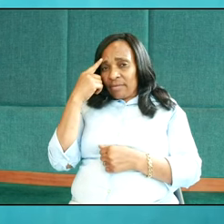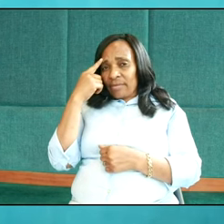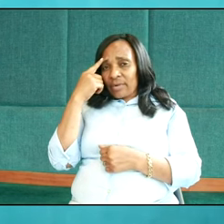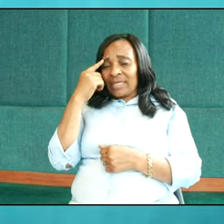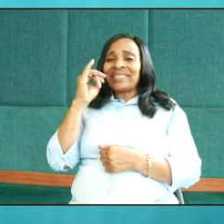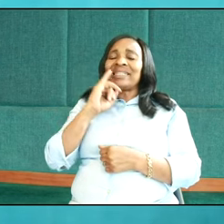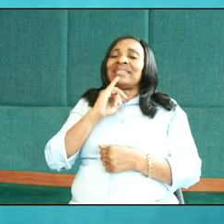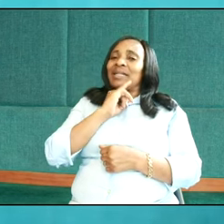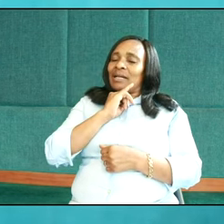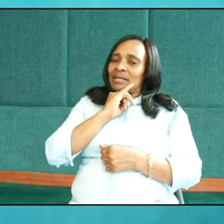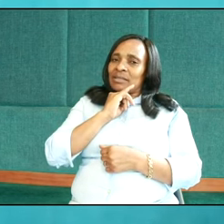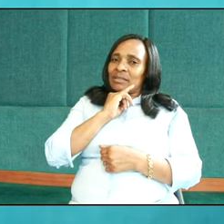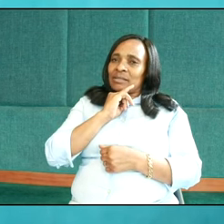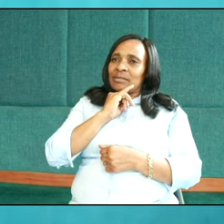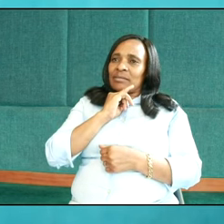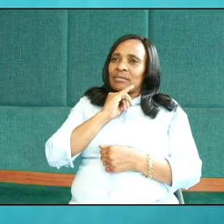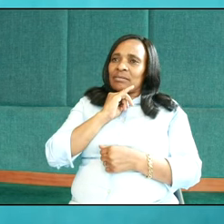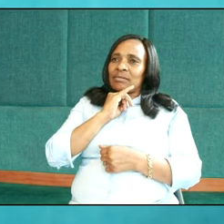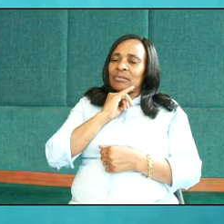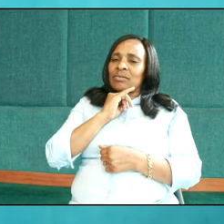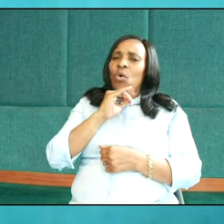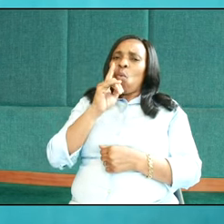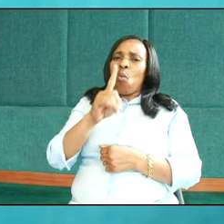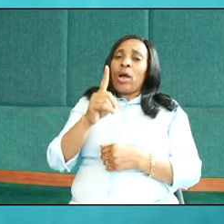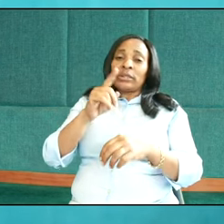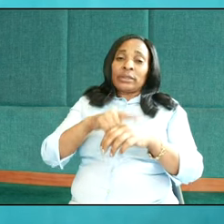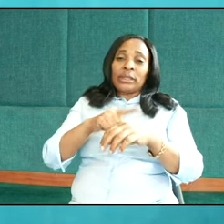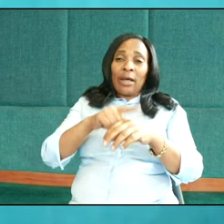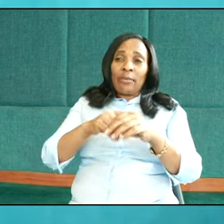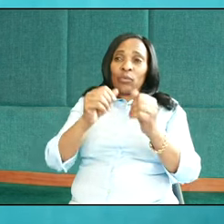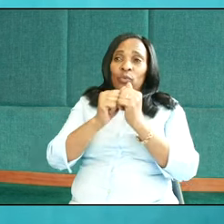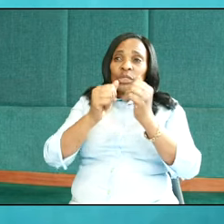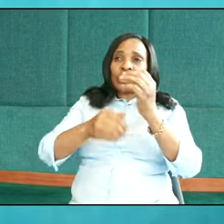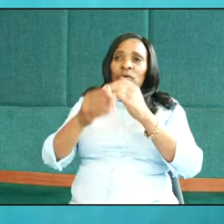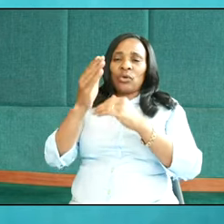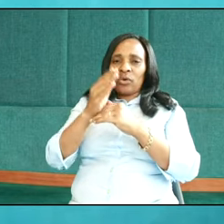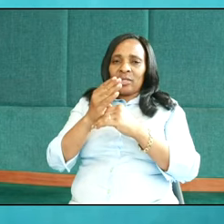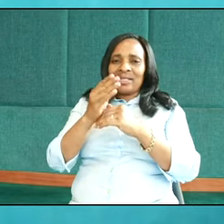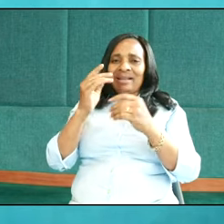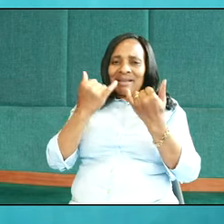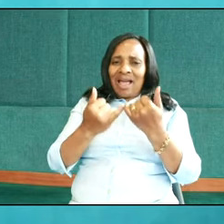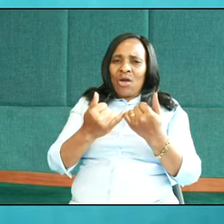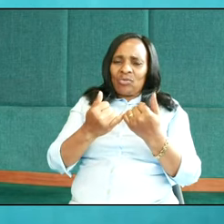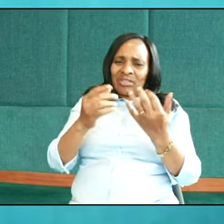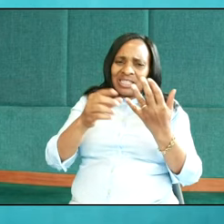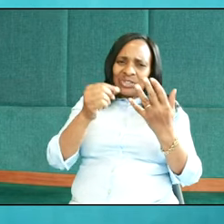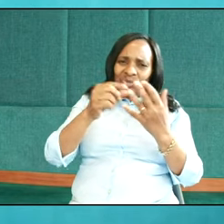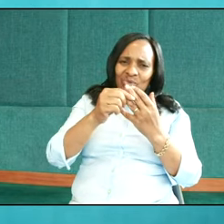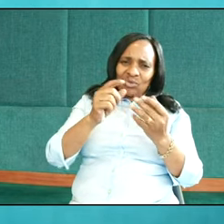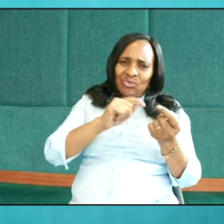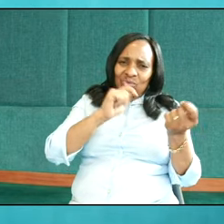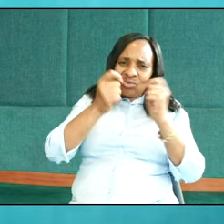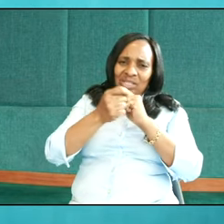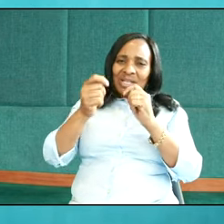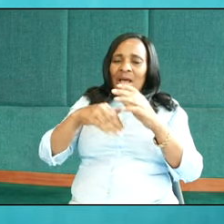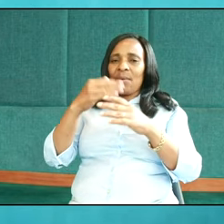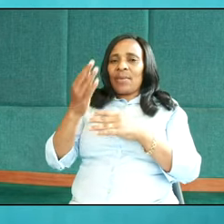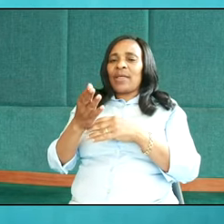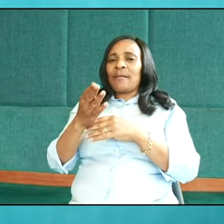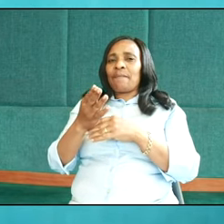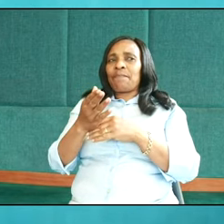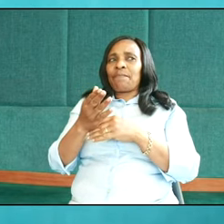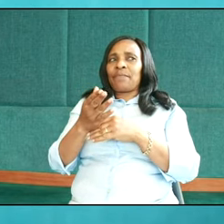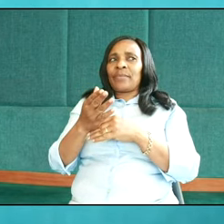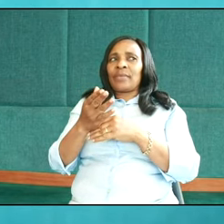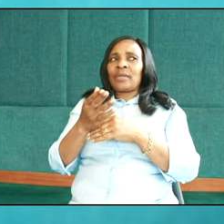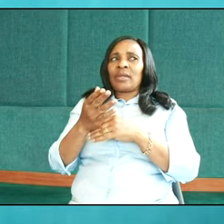the Israelites were at one point with God, then now they choose to turn away. Yeah. So